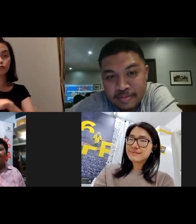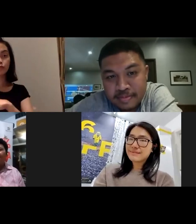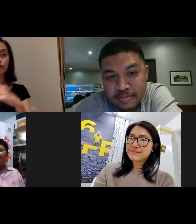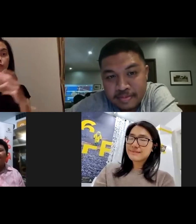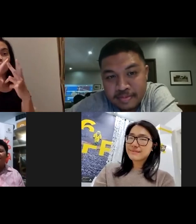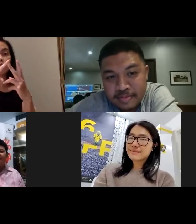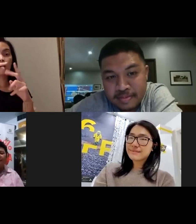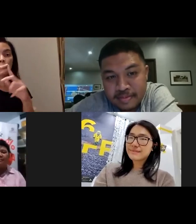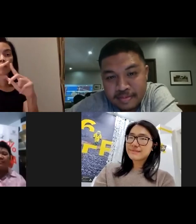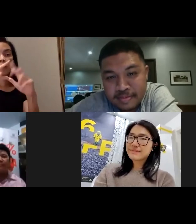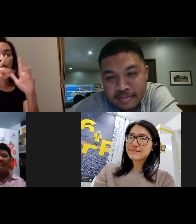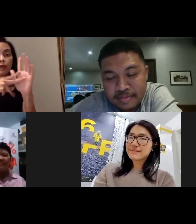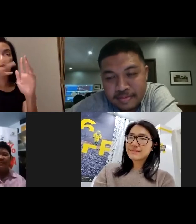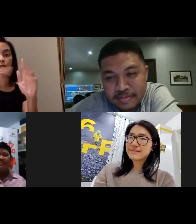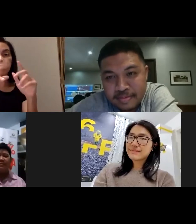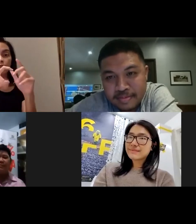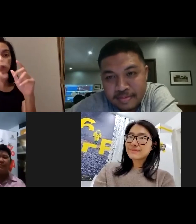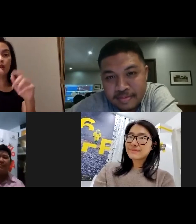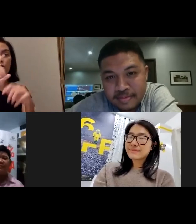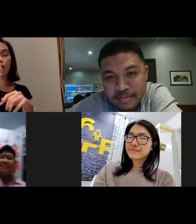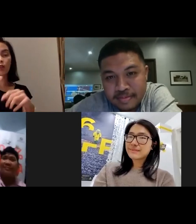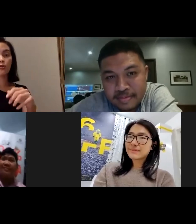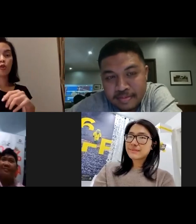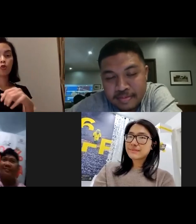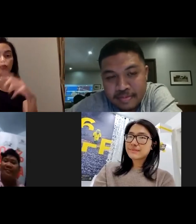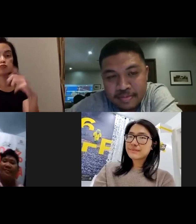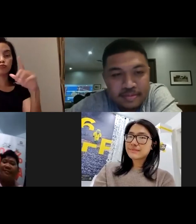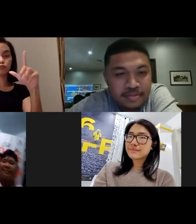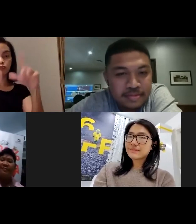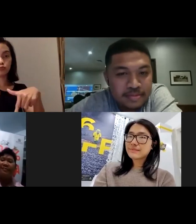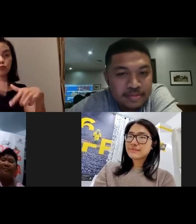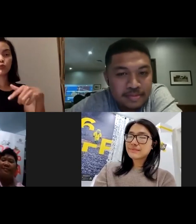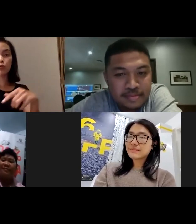Untuk yang lain, tolong tutup dulu. Kita sekali lagi ya.